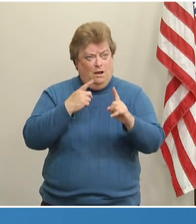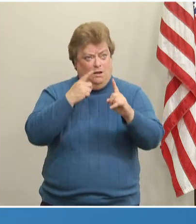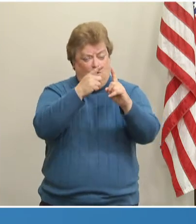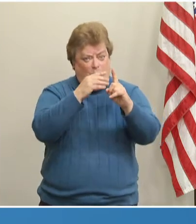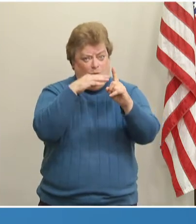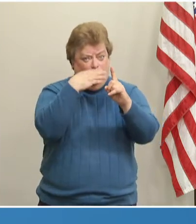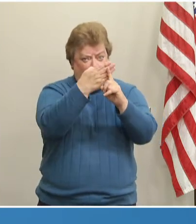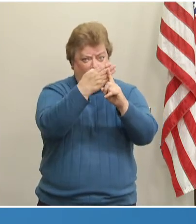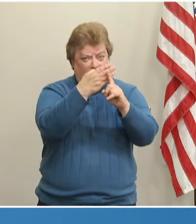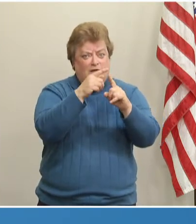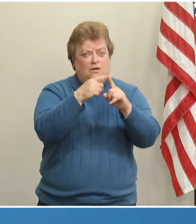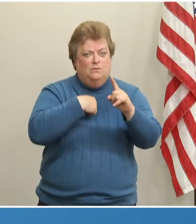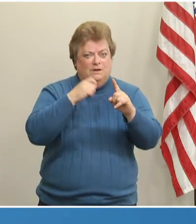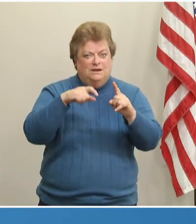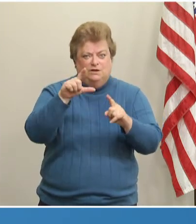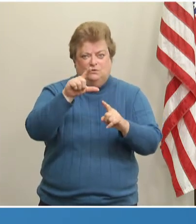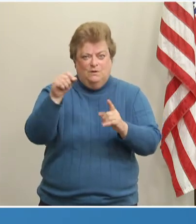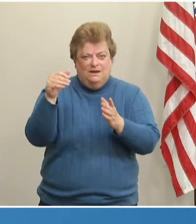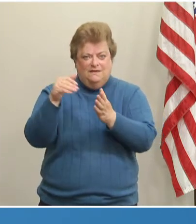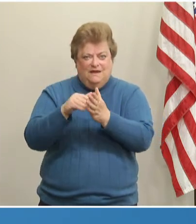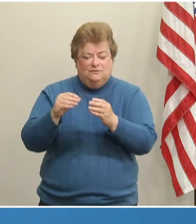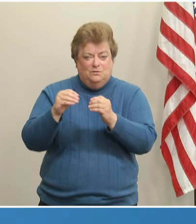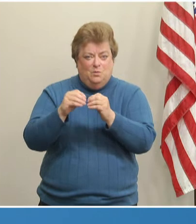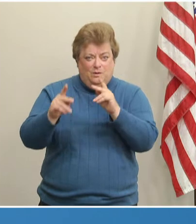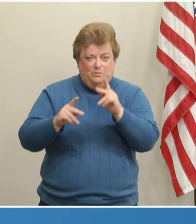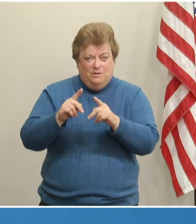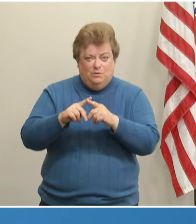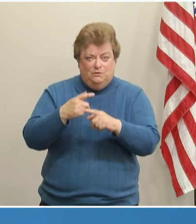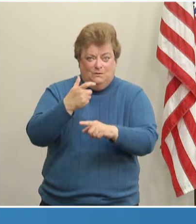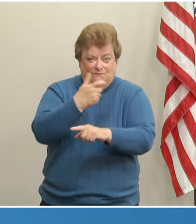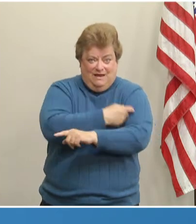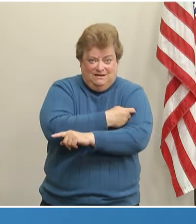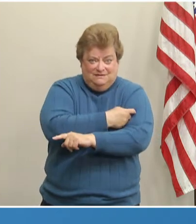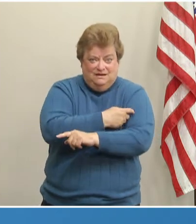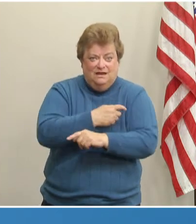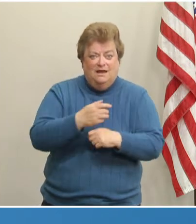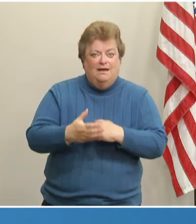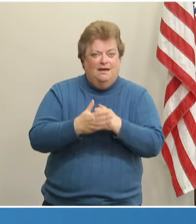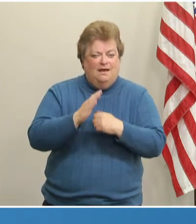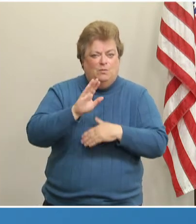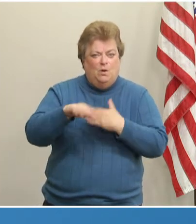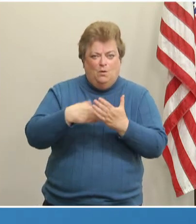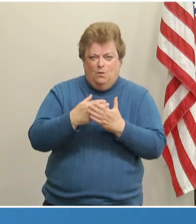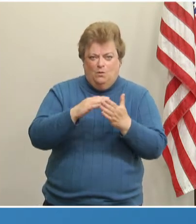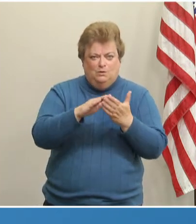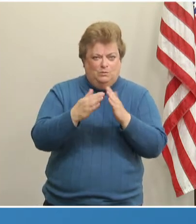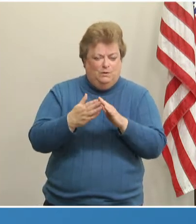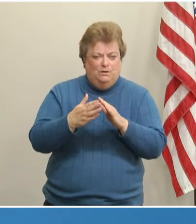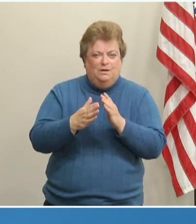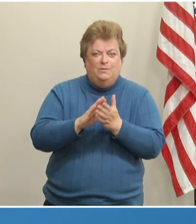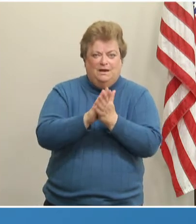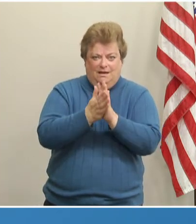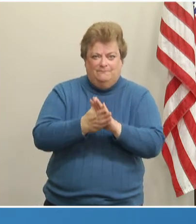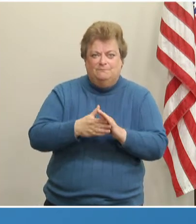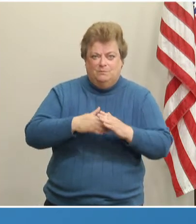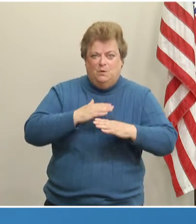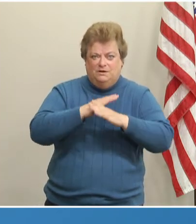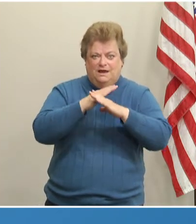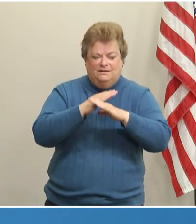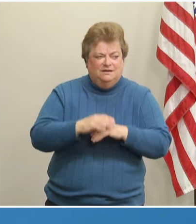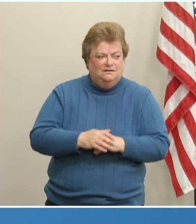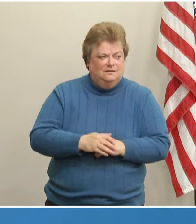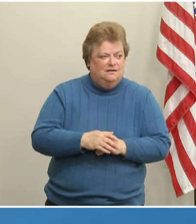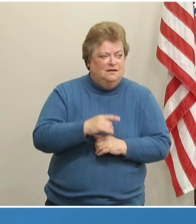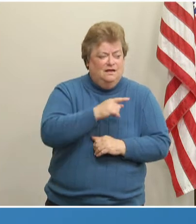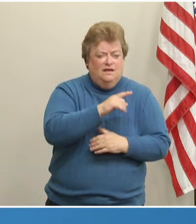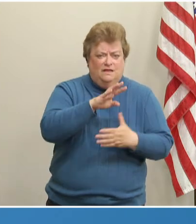more residents to get vaccinated and help our whole community to be better protected. On this chart, you